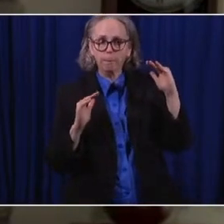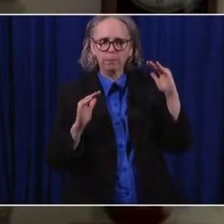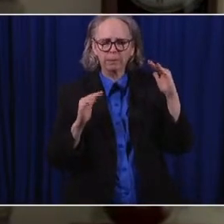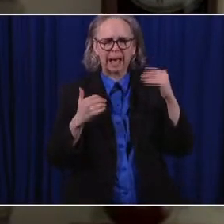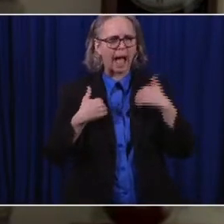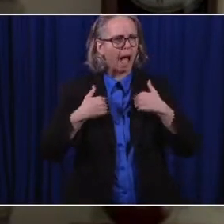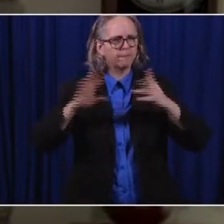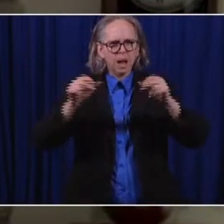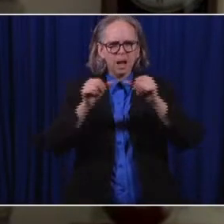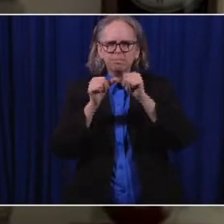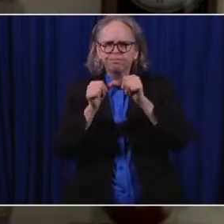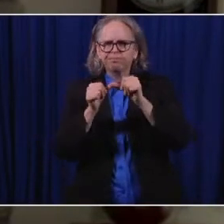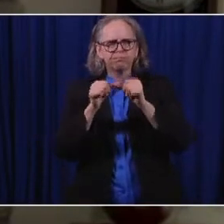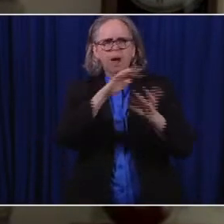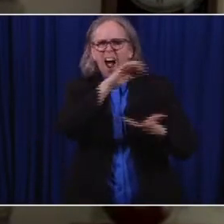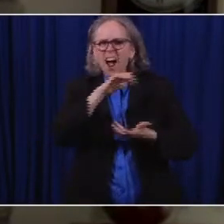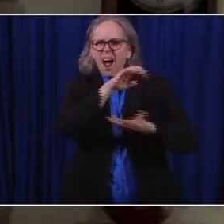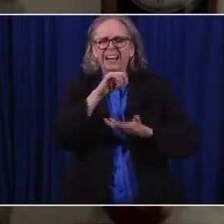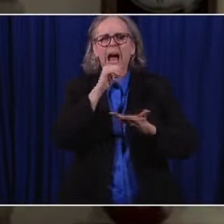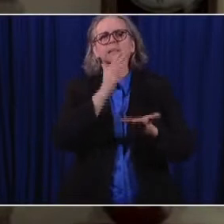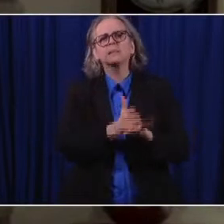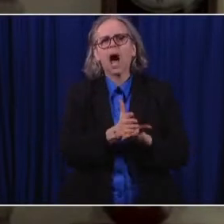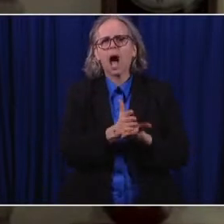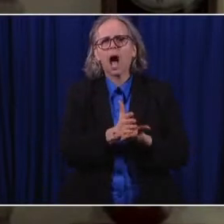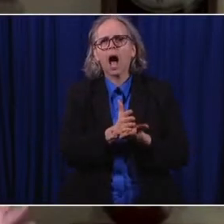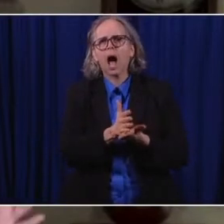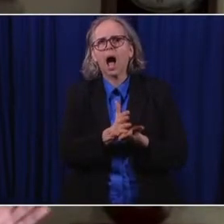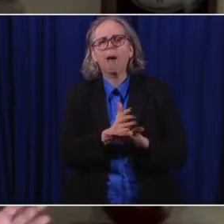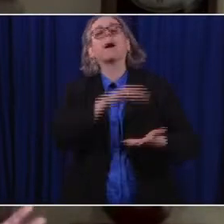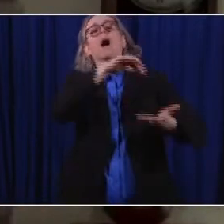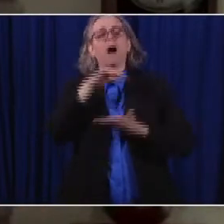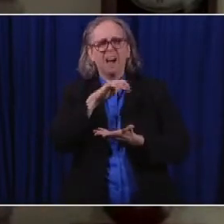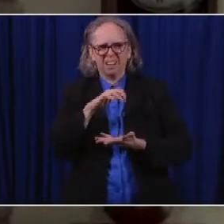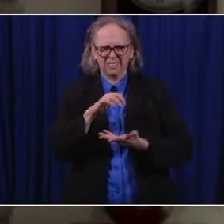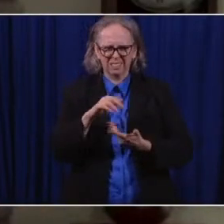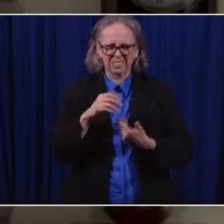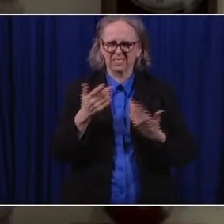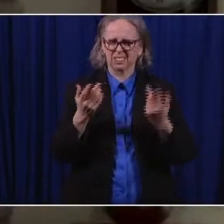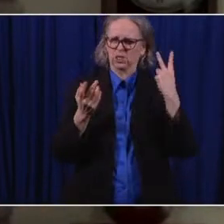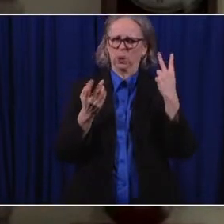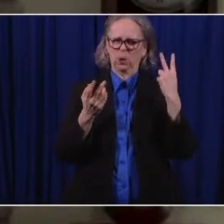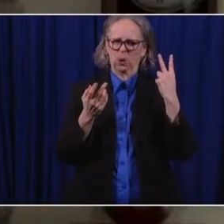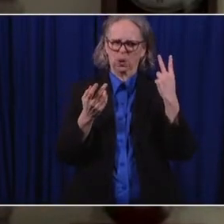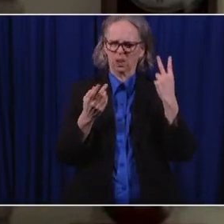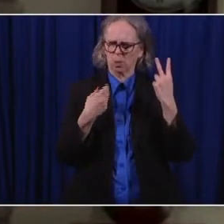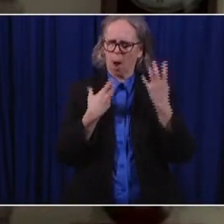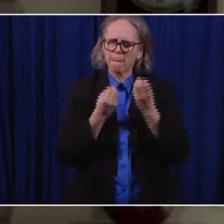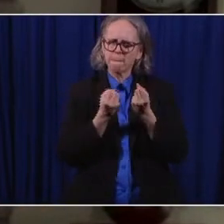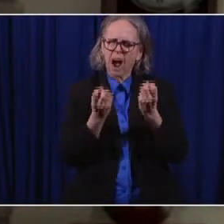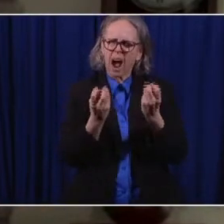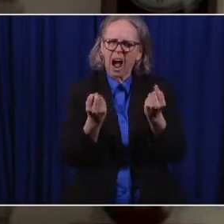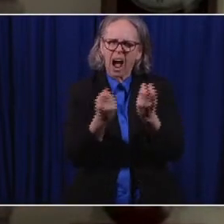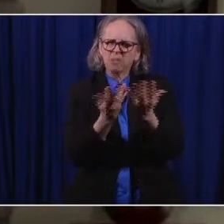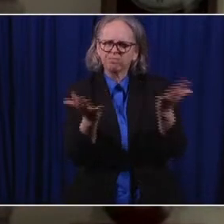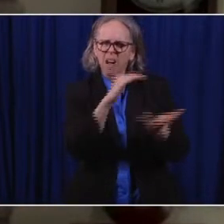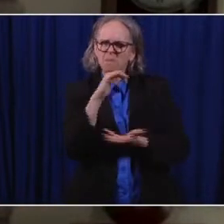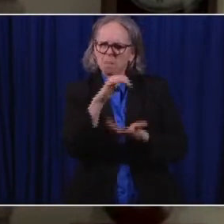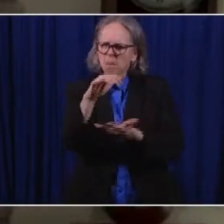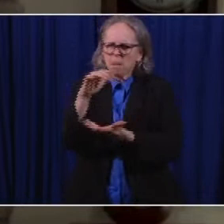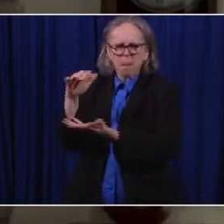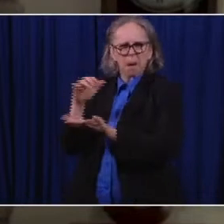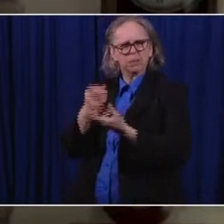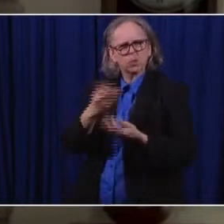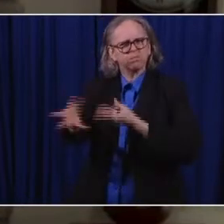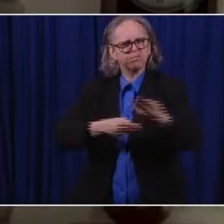so that we're going to have more than 2 streams coming in. We'll have 3 and 4. We don't know that. So we hope that this will continue to grow,